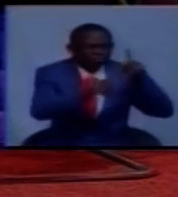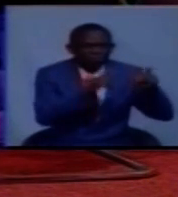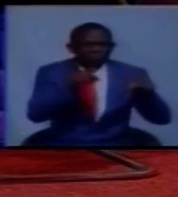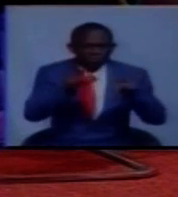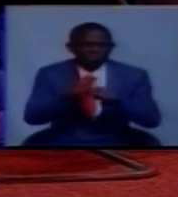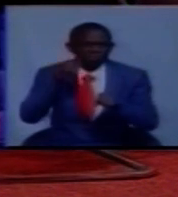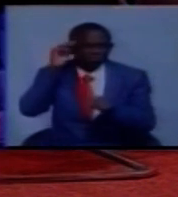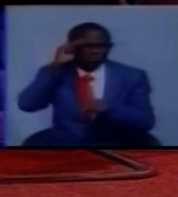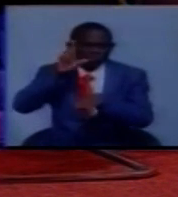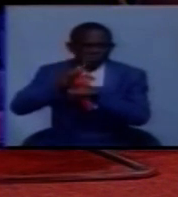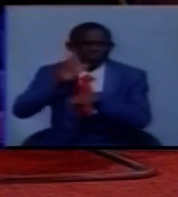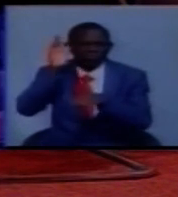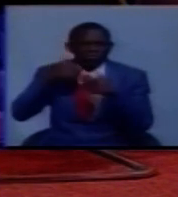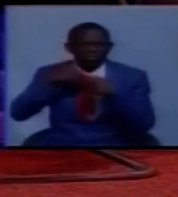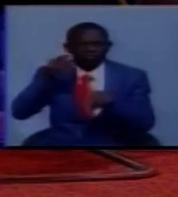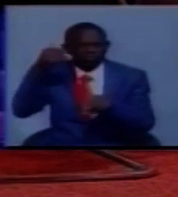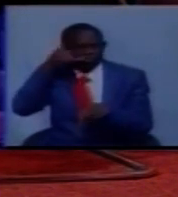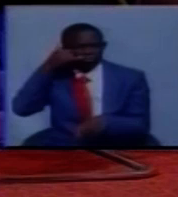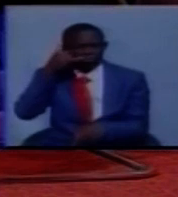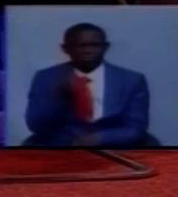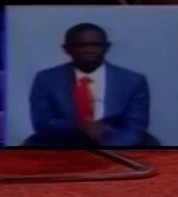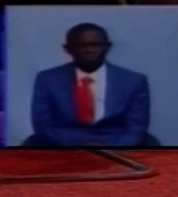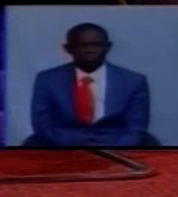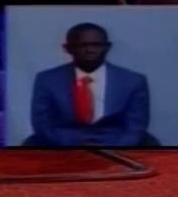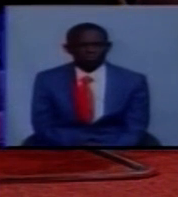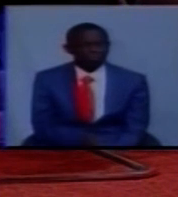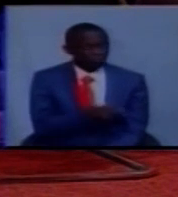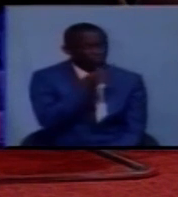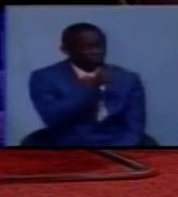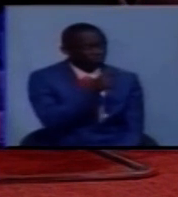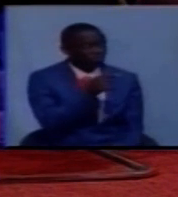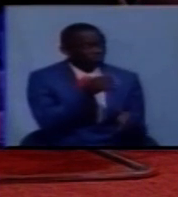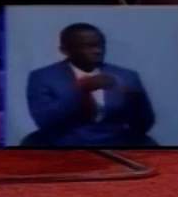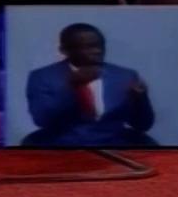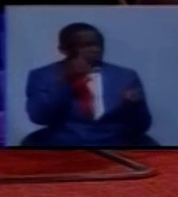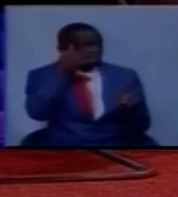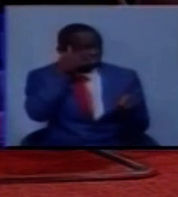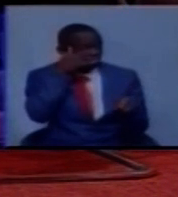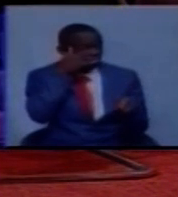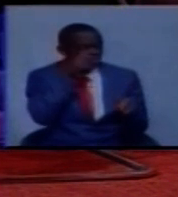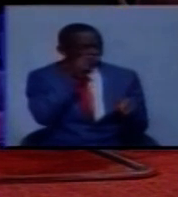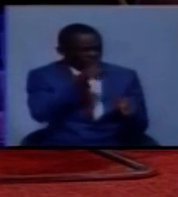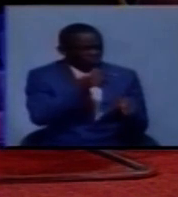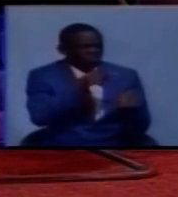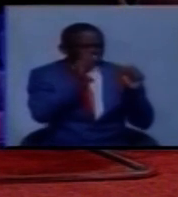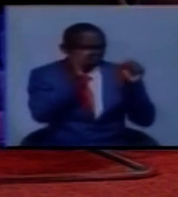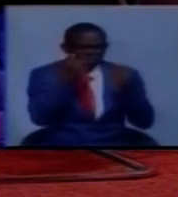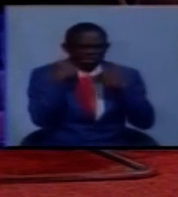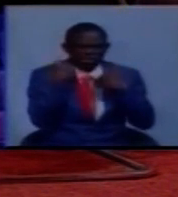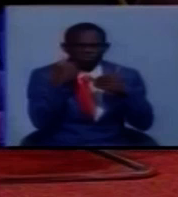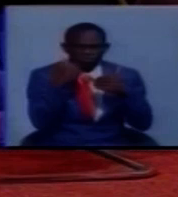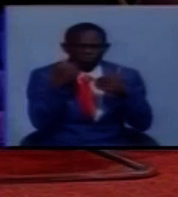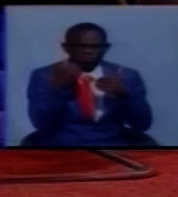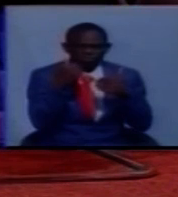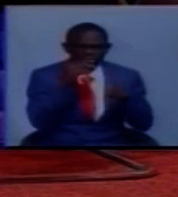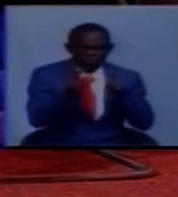hotline, and do you have the capacity, the numbers to deal with the problems? I know you'll probably be overwhelmed with the numbers of people that will call